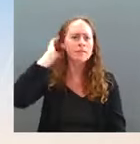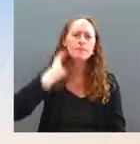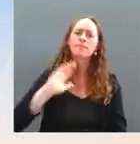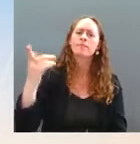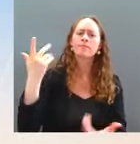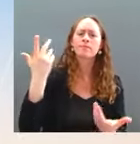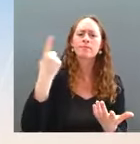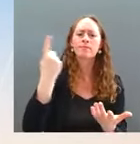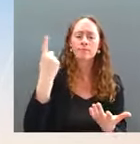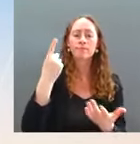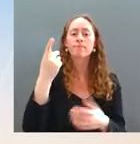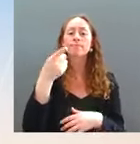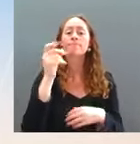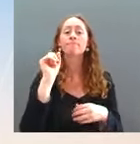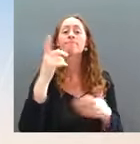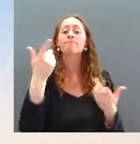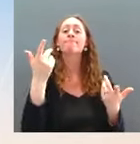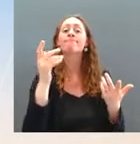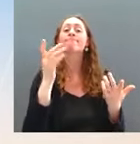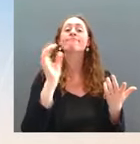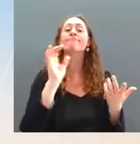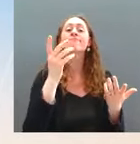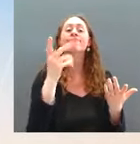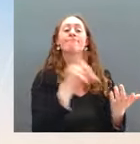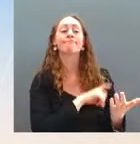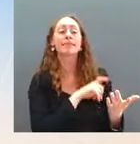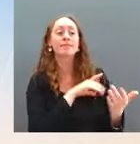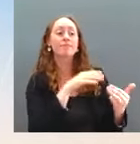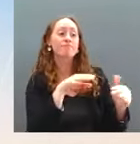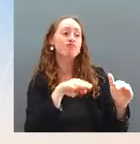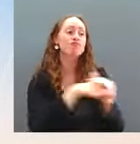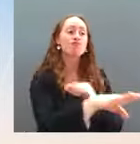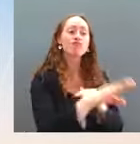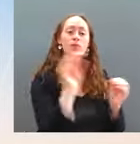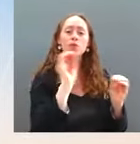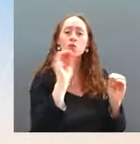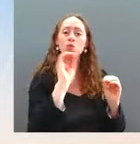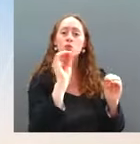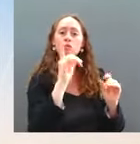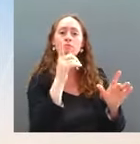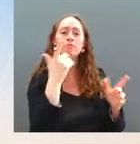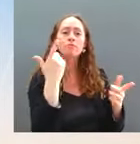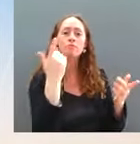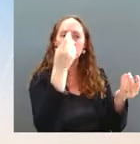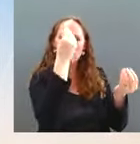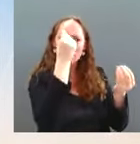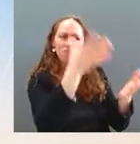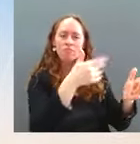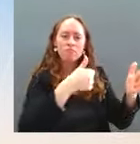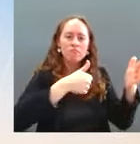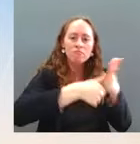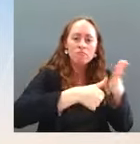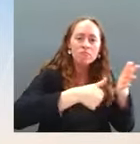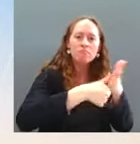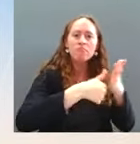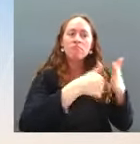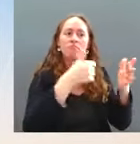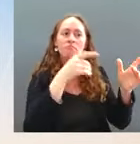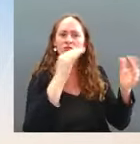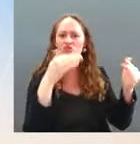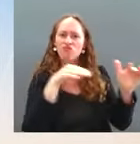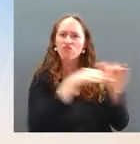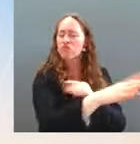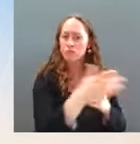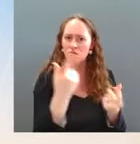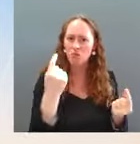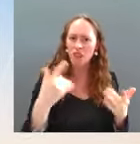action or movement or further conversation about it. Well, let me give you, I mean, so first, like so many across the nation, and obviously